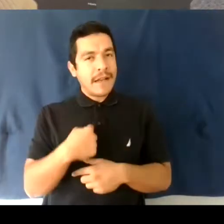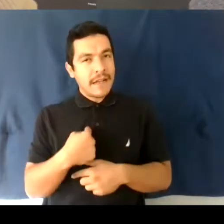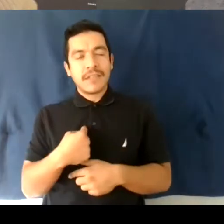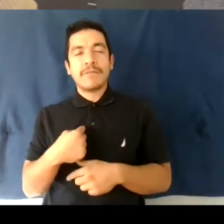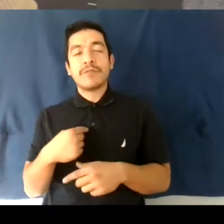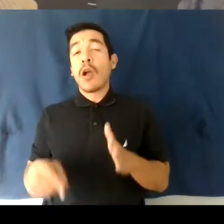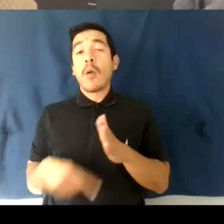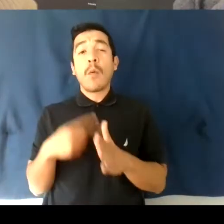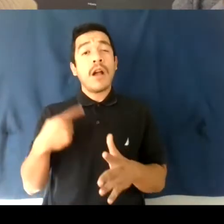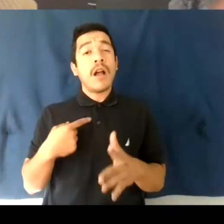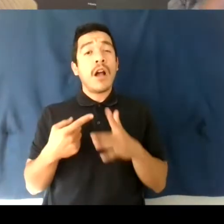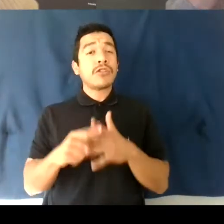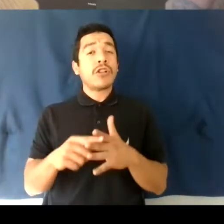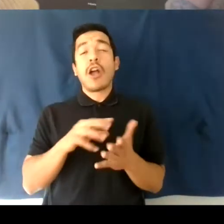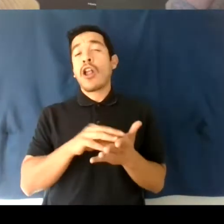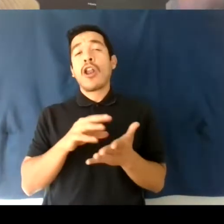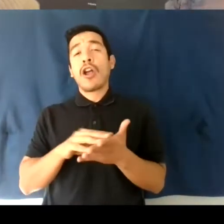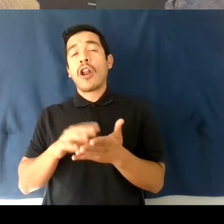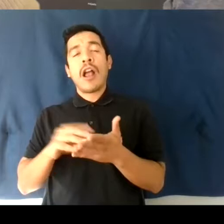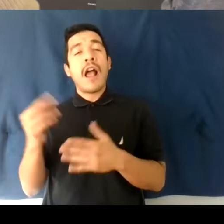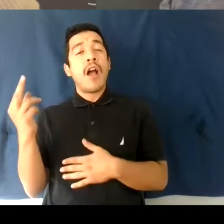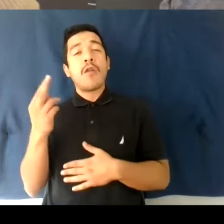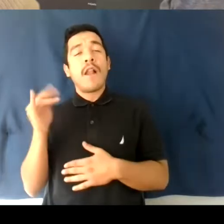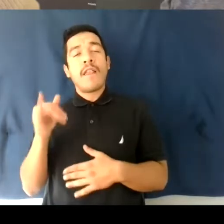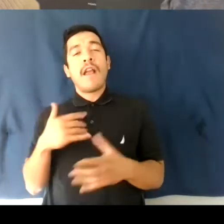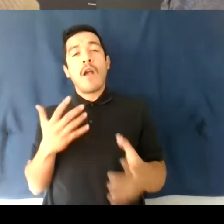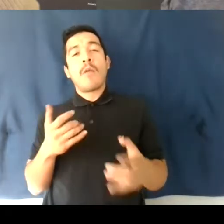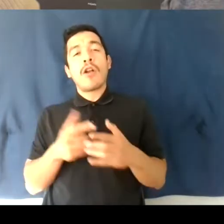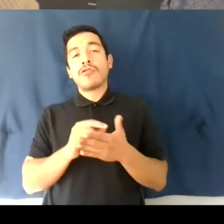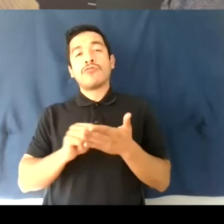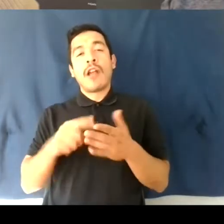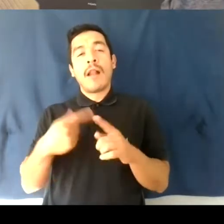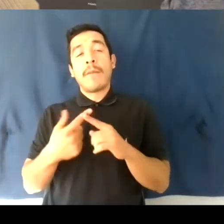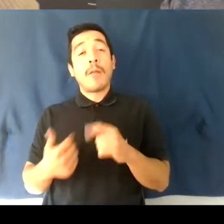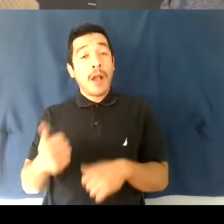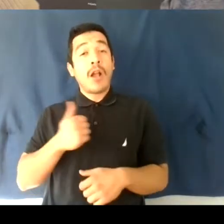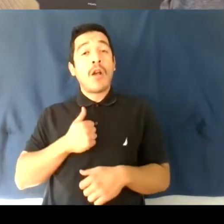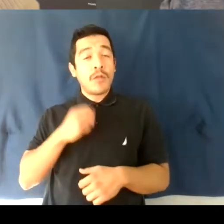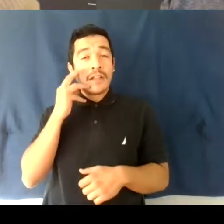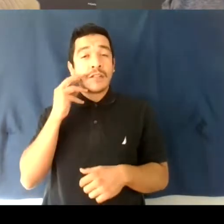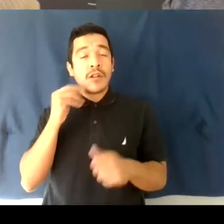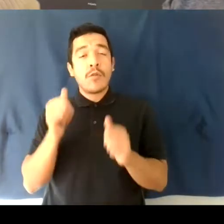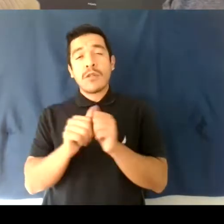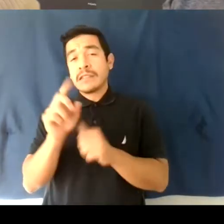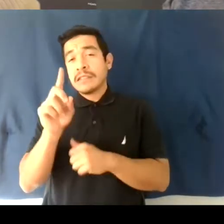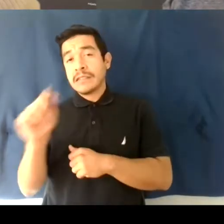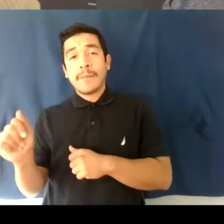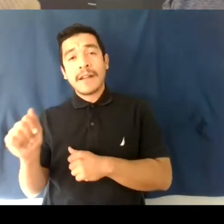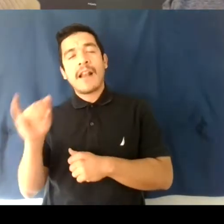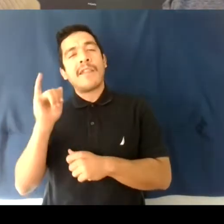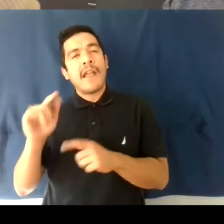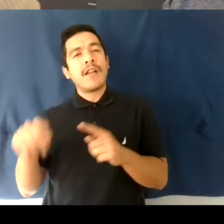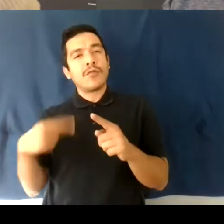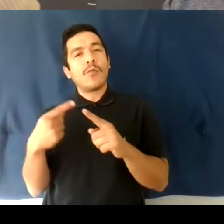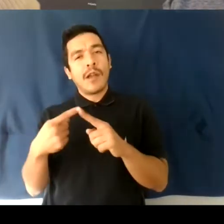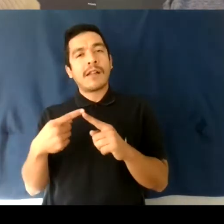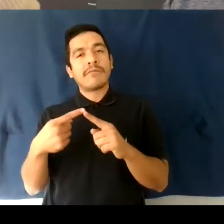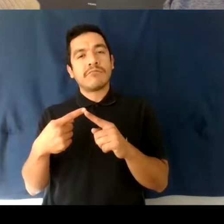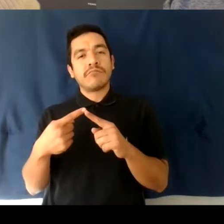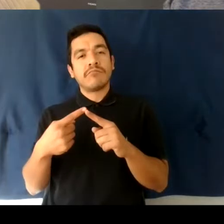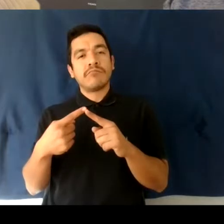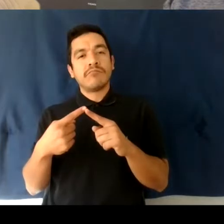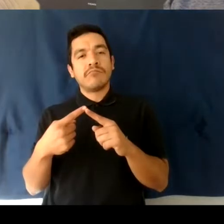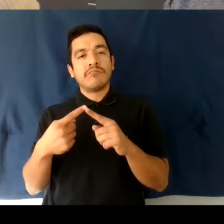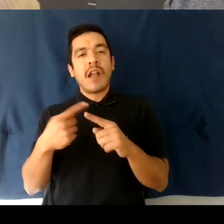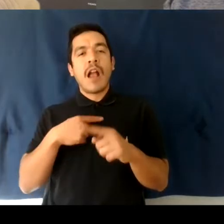started learning, like realizing that I want to write about my own experiences with disability, that was kind of when